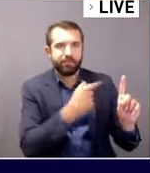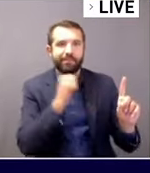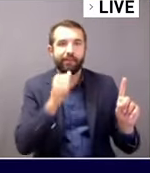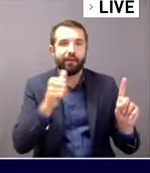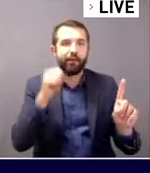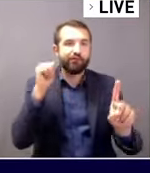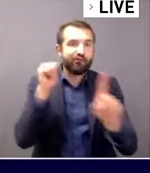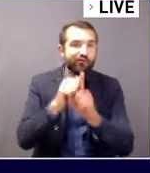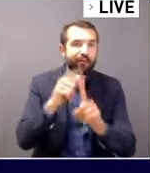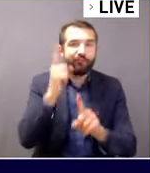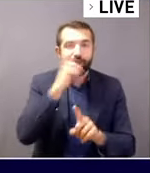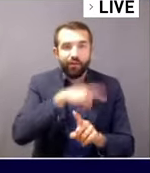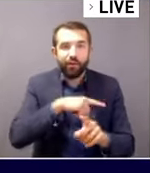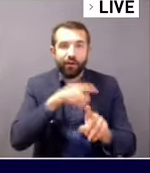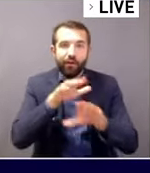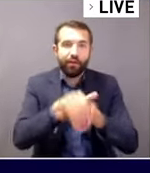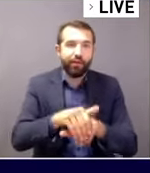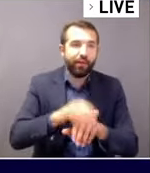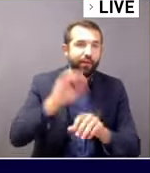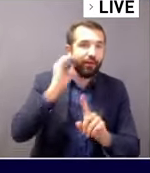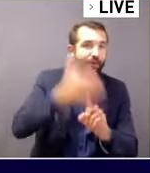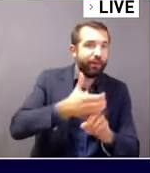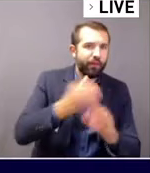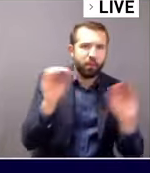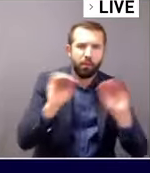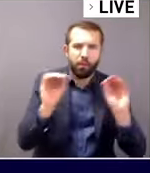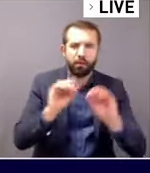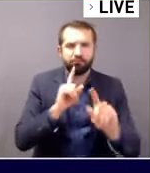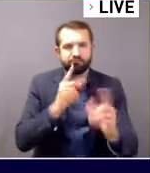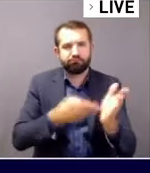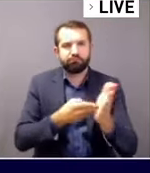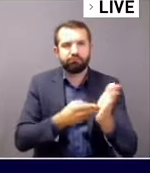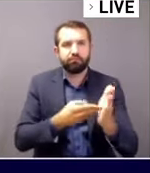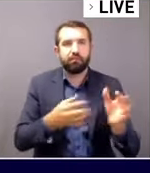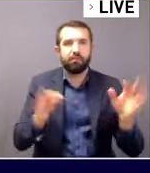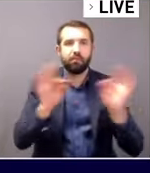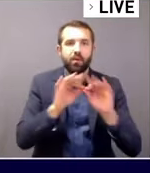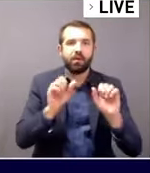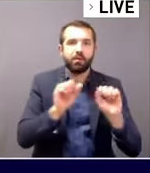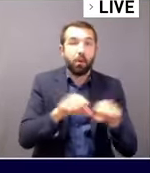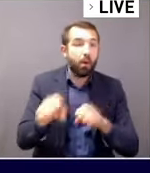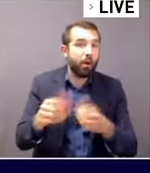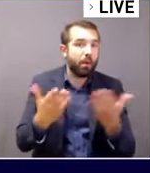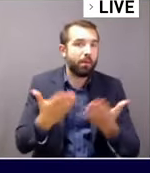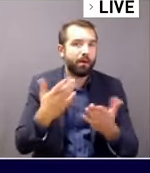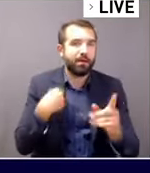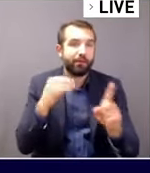phone, it's someone who wants to chat with you because you could have been exposed to COVID-19.